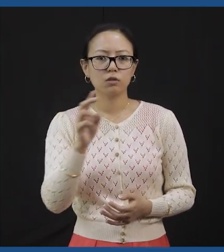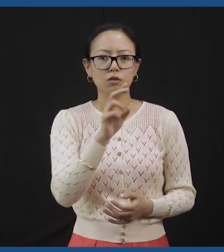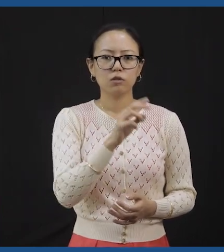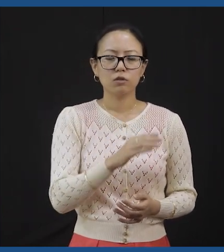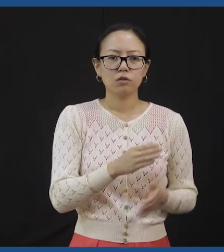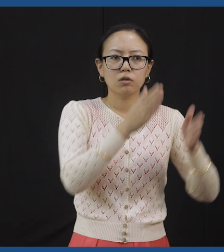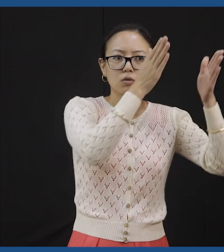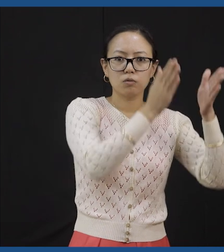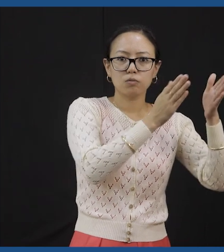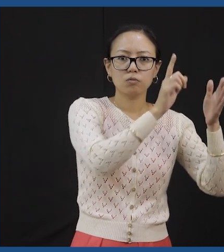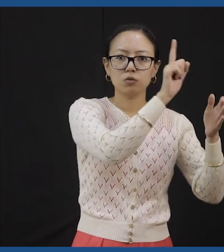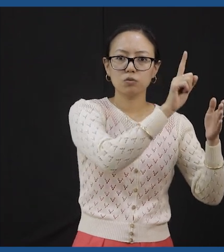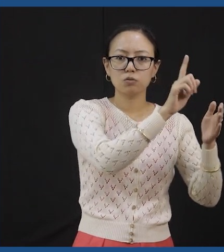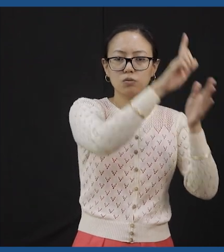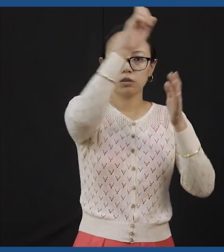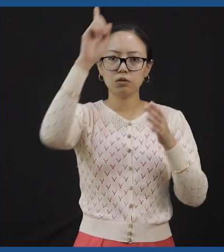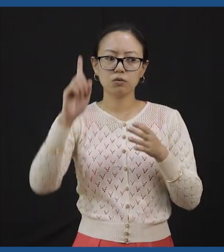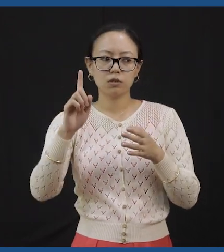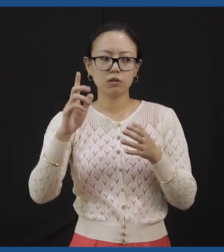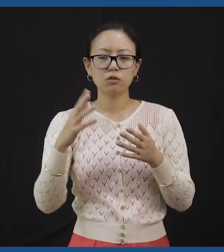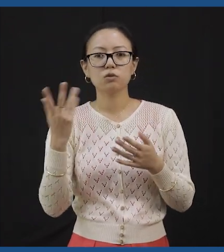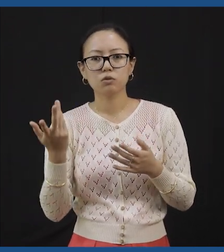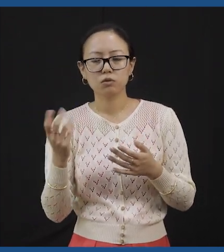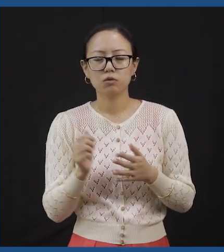hundreds place. So,